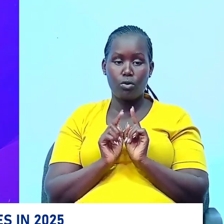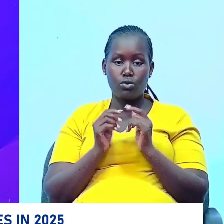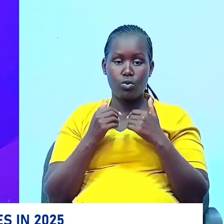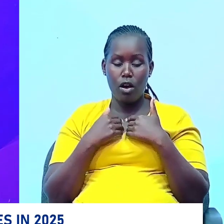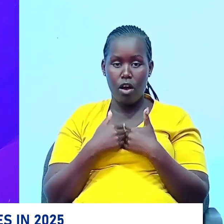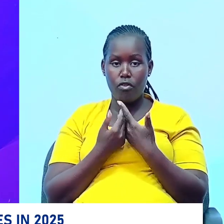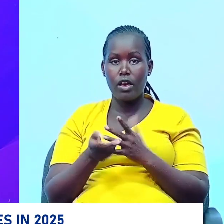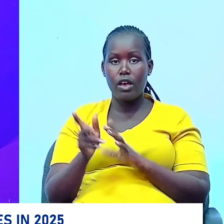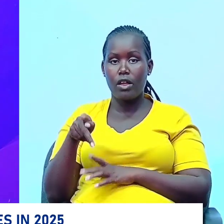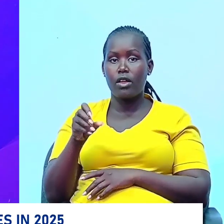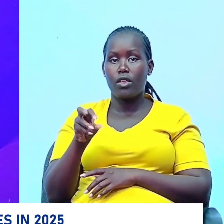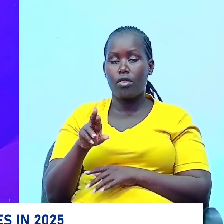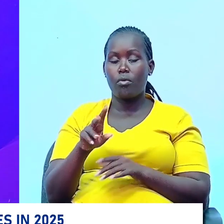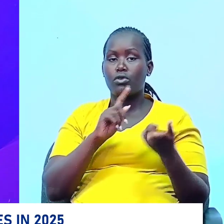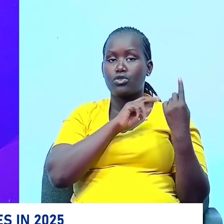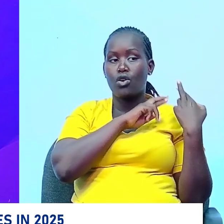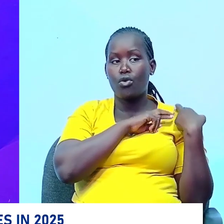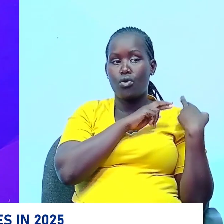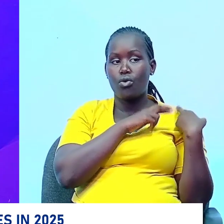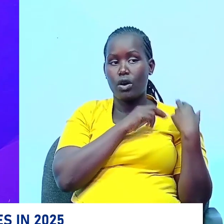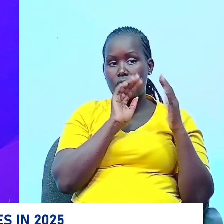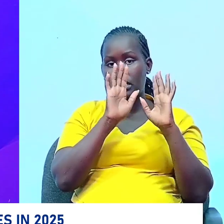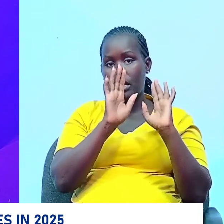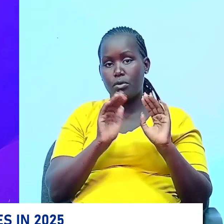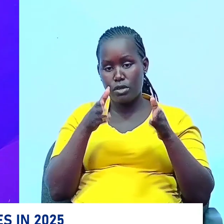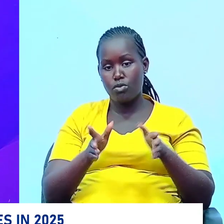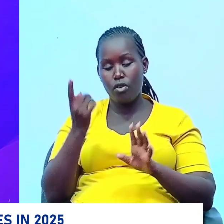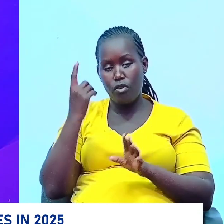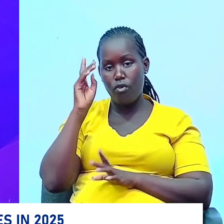port's role as a critical gateway for both